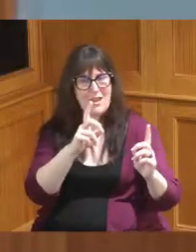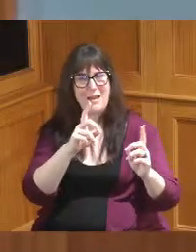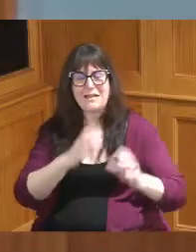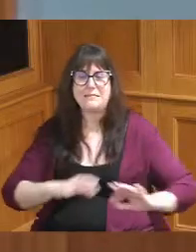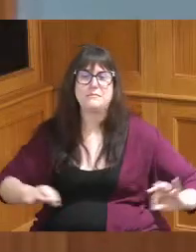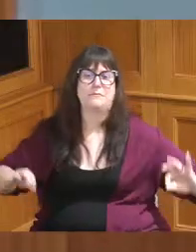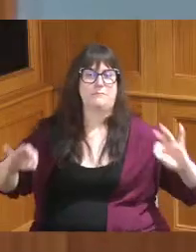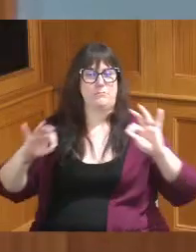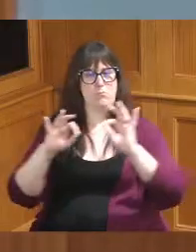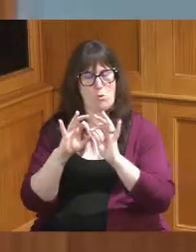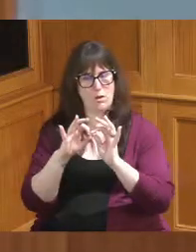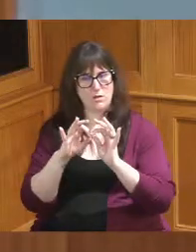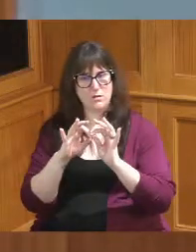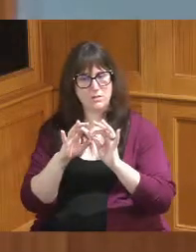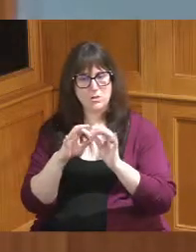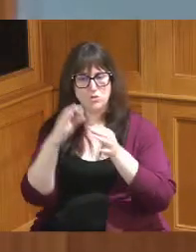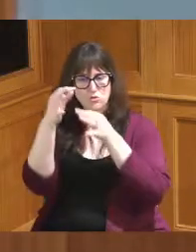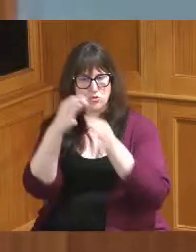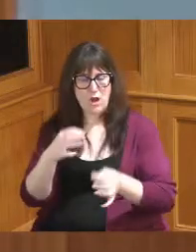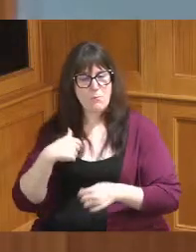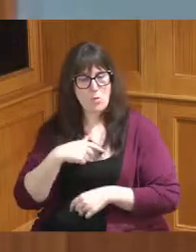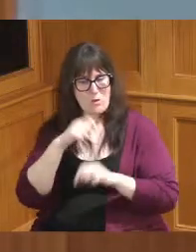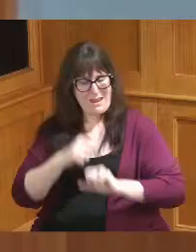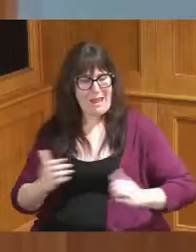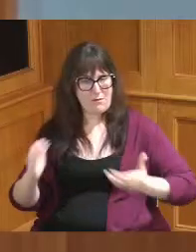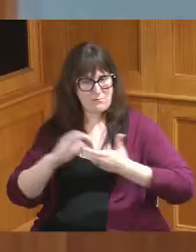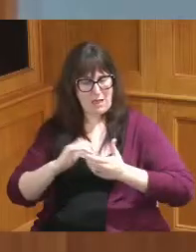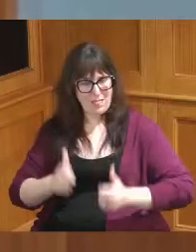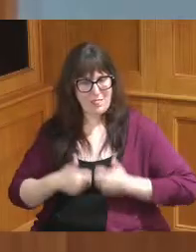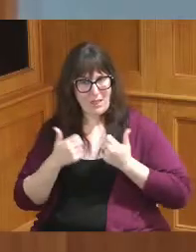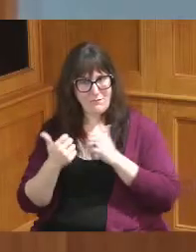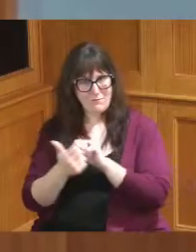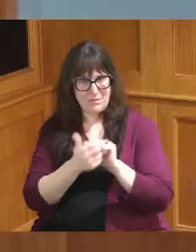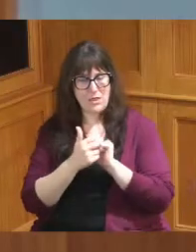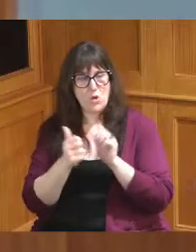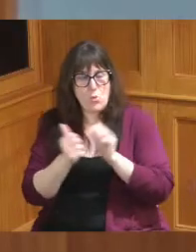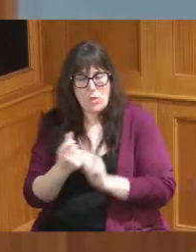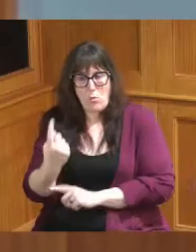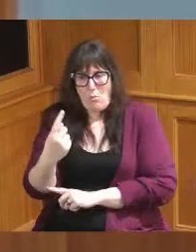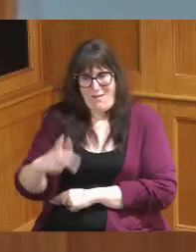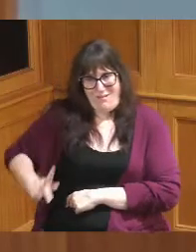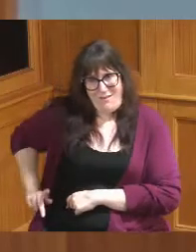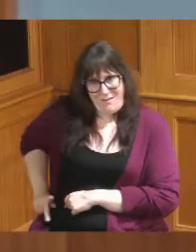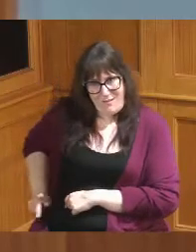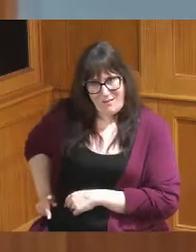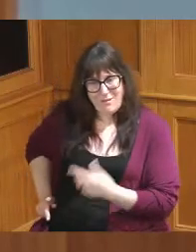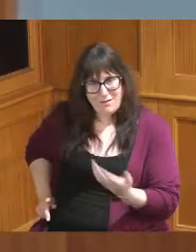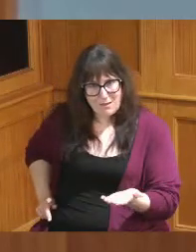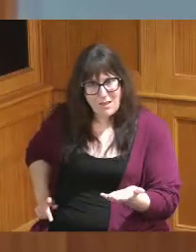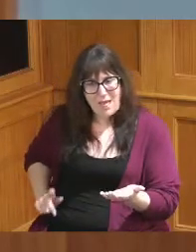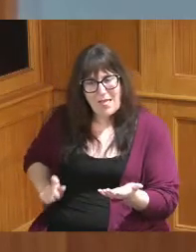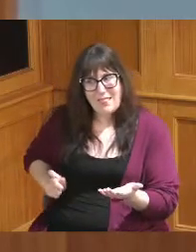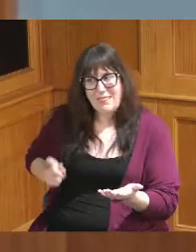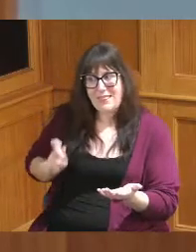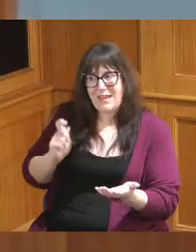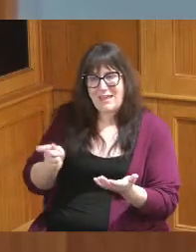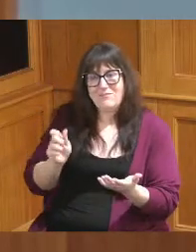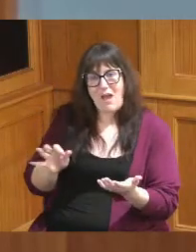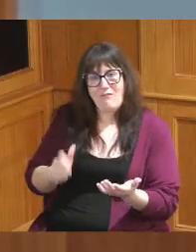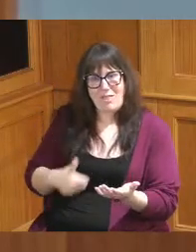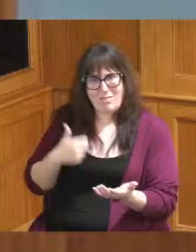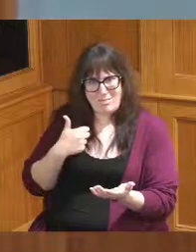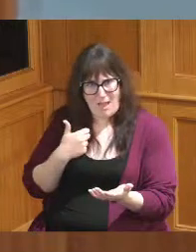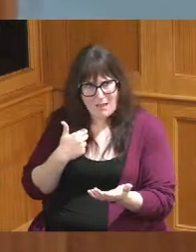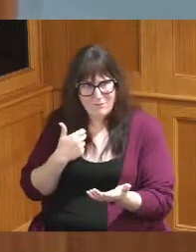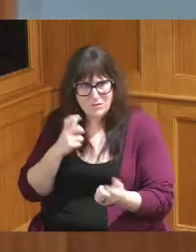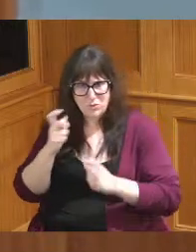describe that we can live healthily with one kidney. And the gift of life that you can give